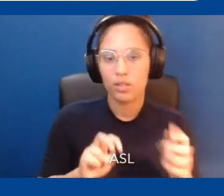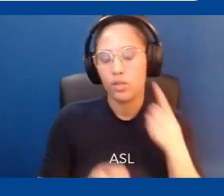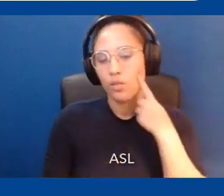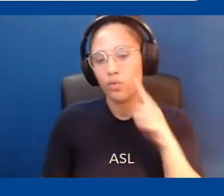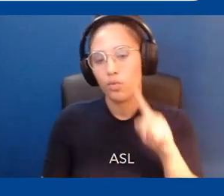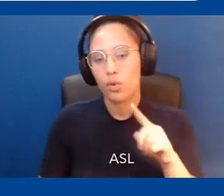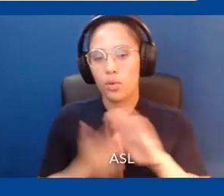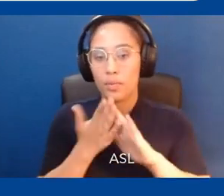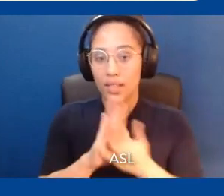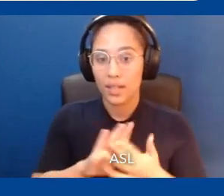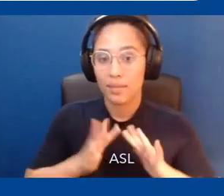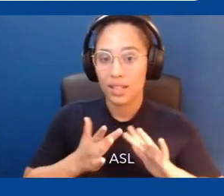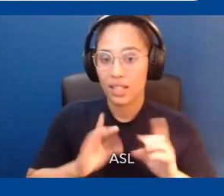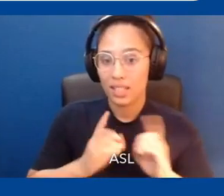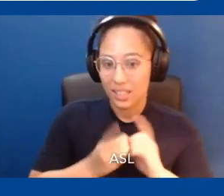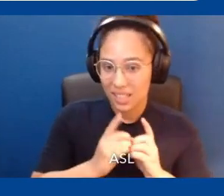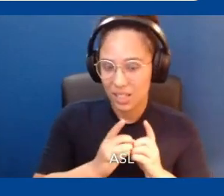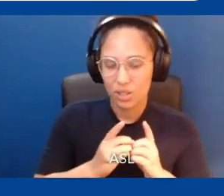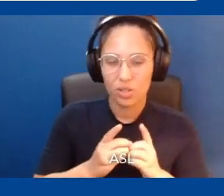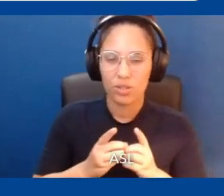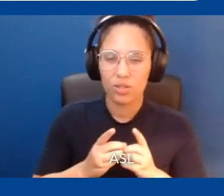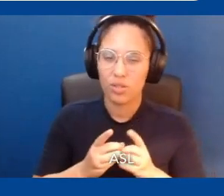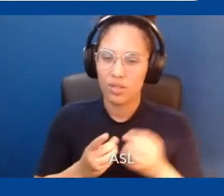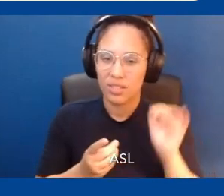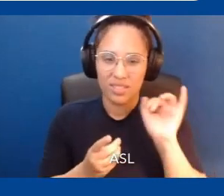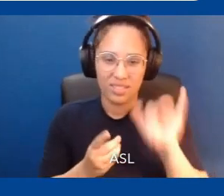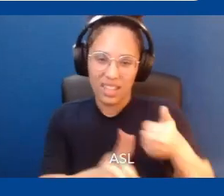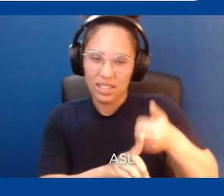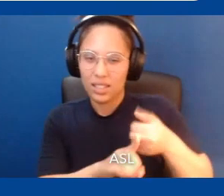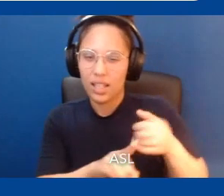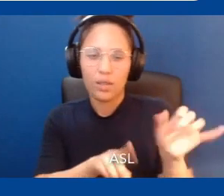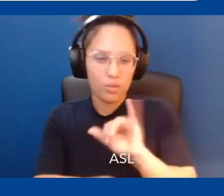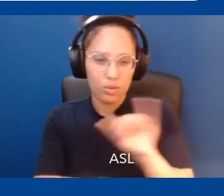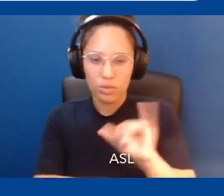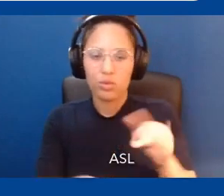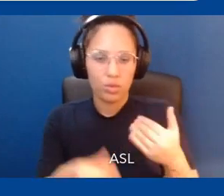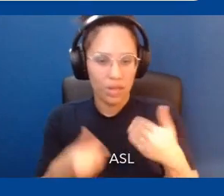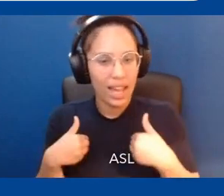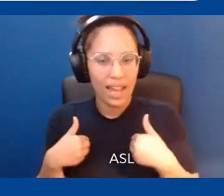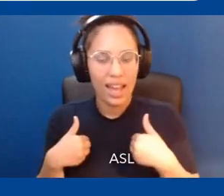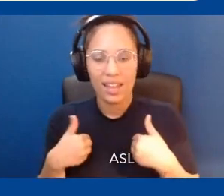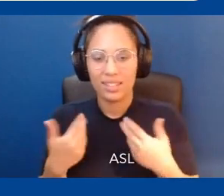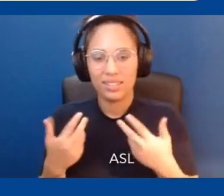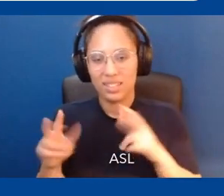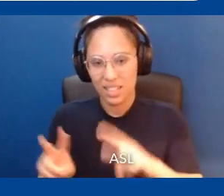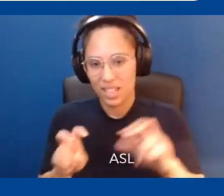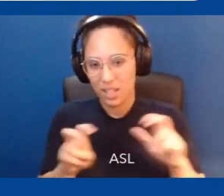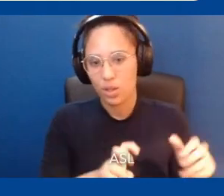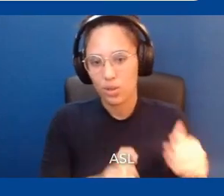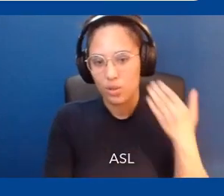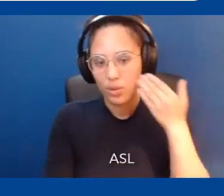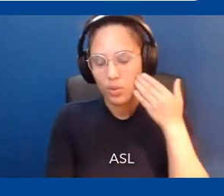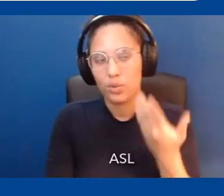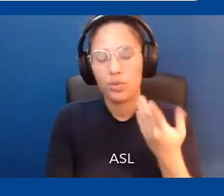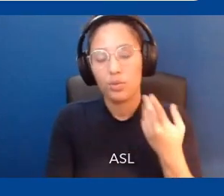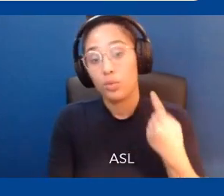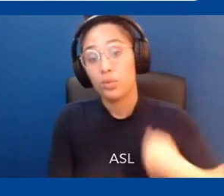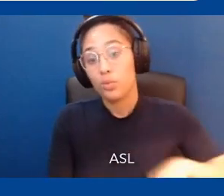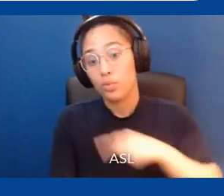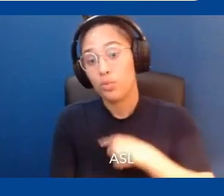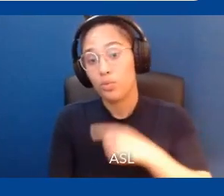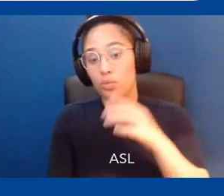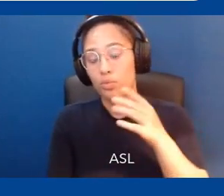digitization, as it has its own set of issues that we'll have to collectively, figure out and work through.